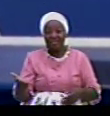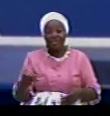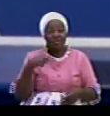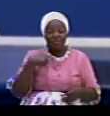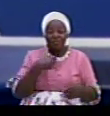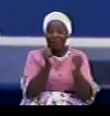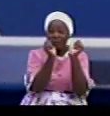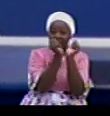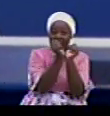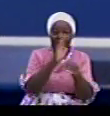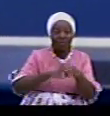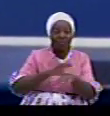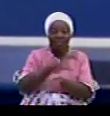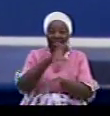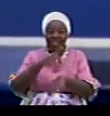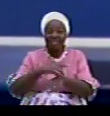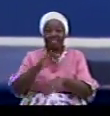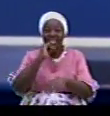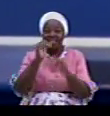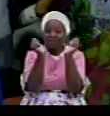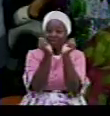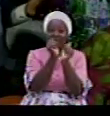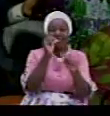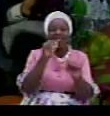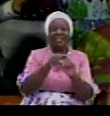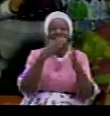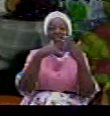earth is bound in heaven.